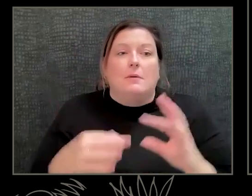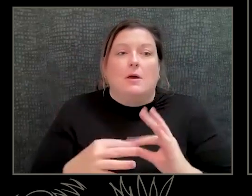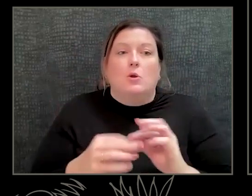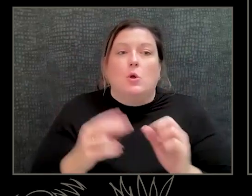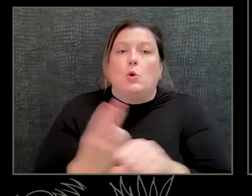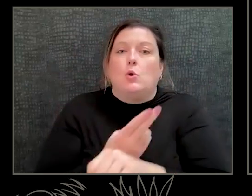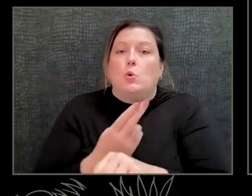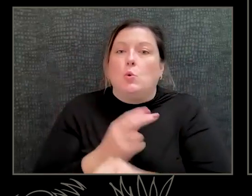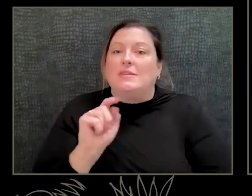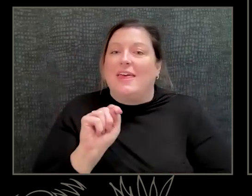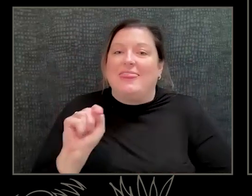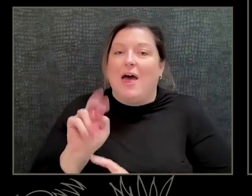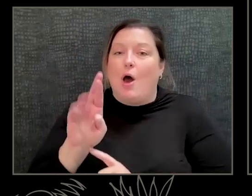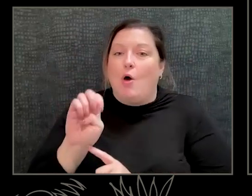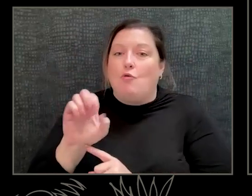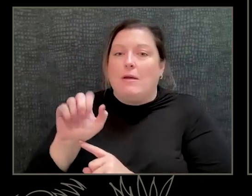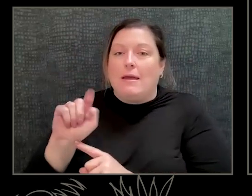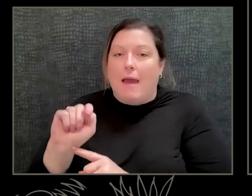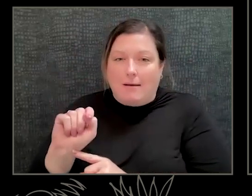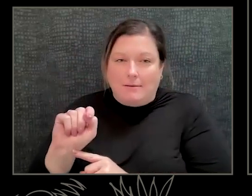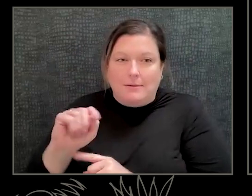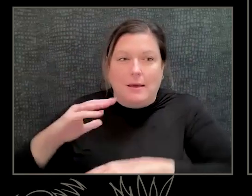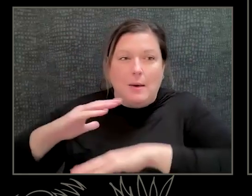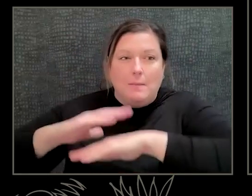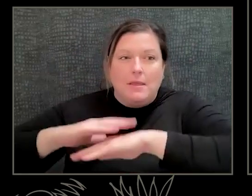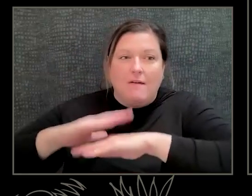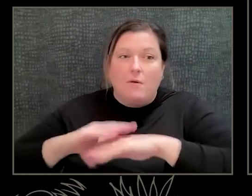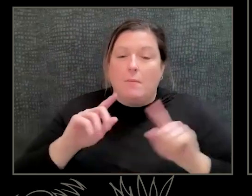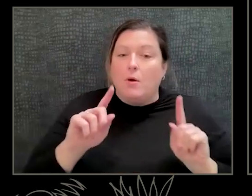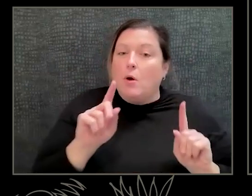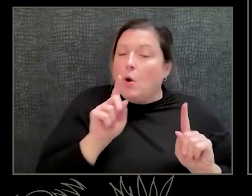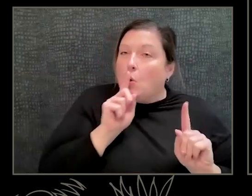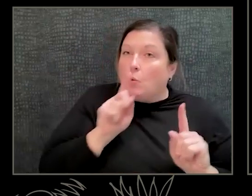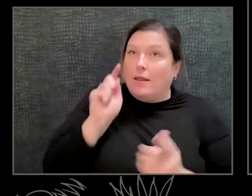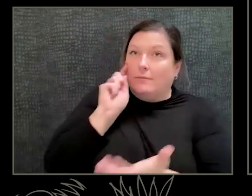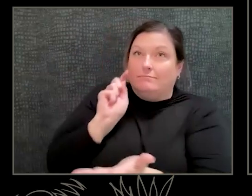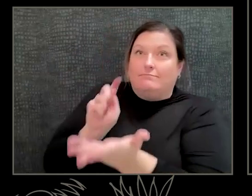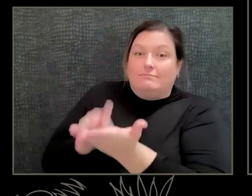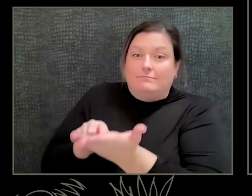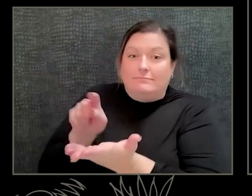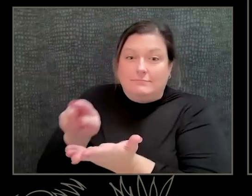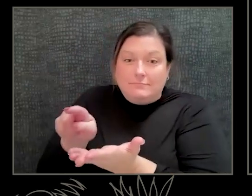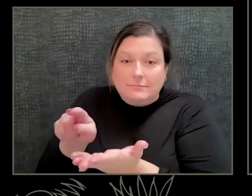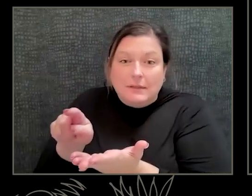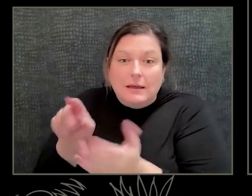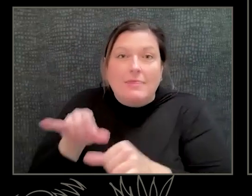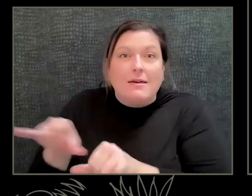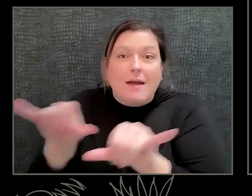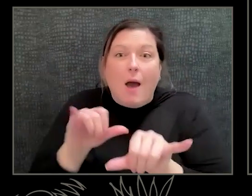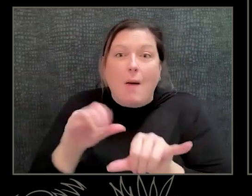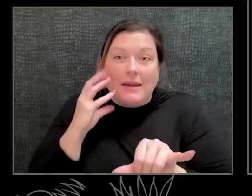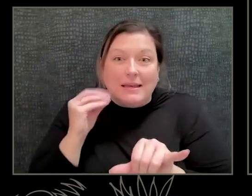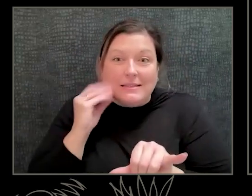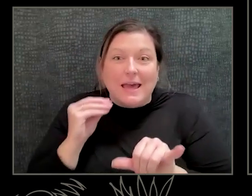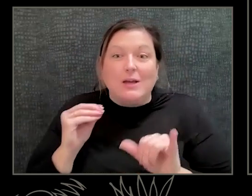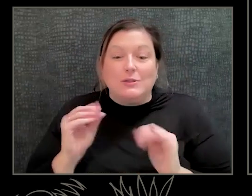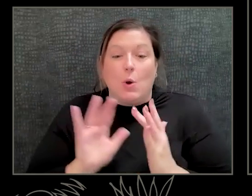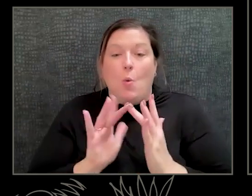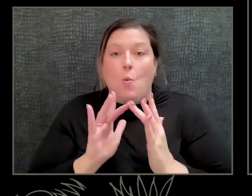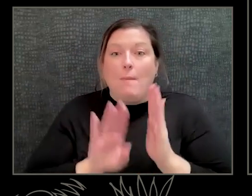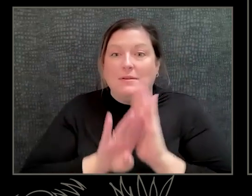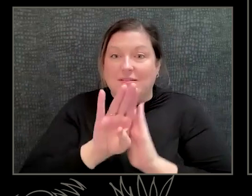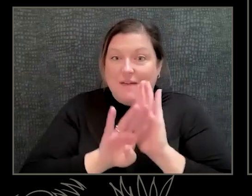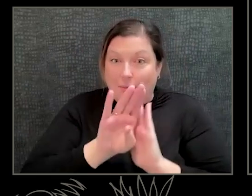React Platform, as a nod to the common thing every experienced web developer likes to say, which is use the